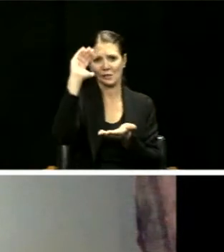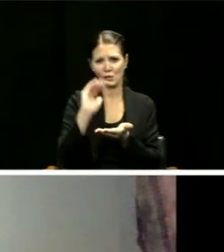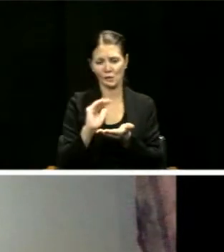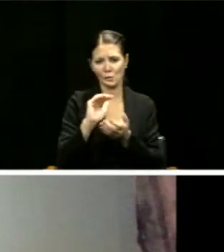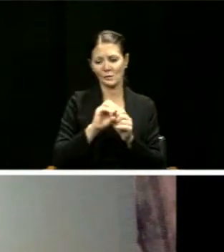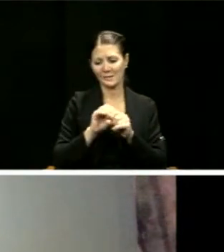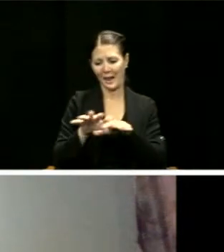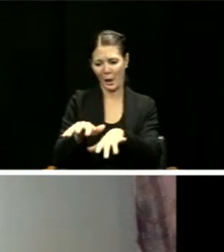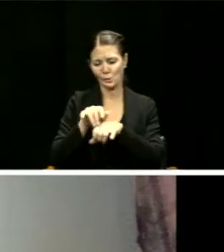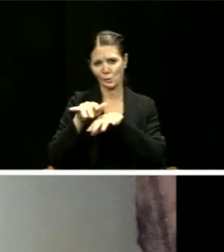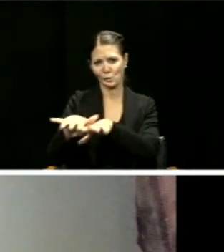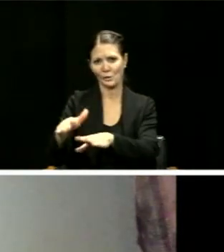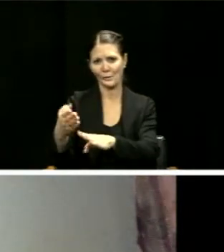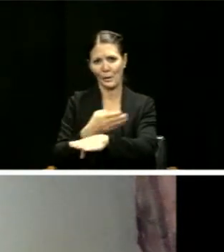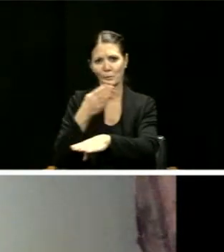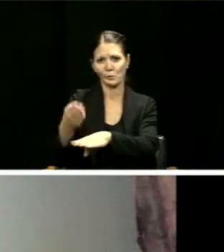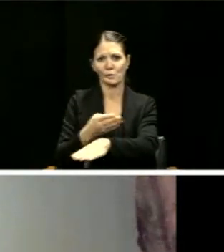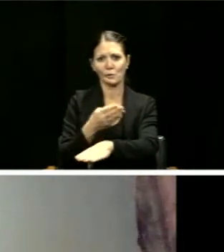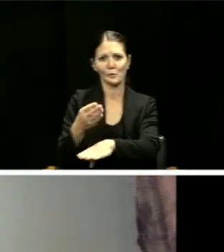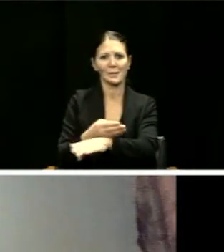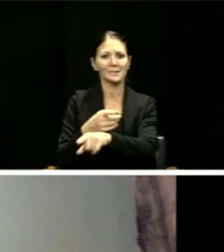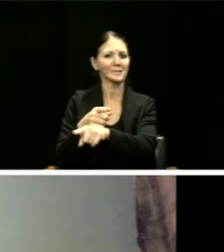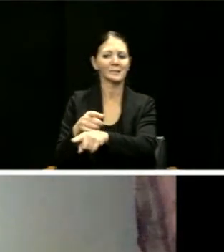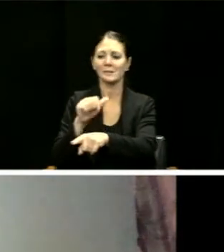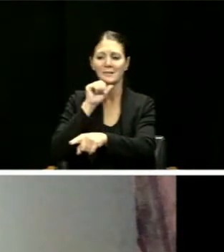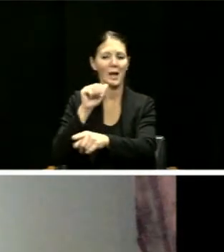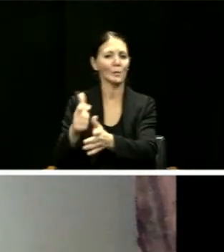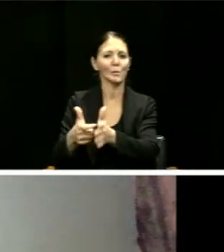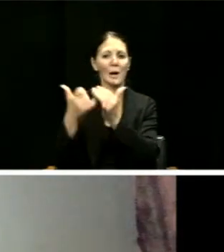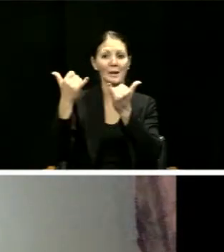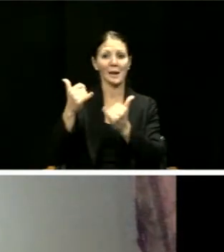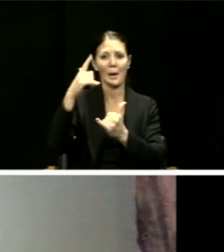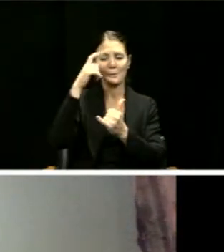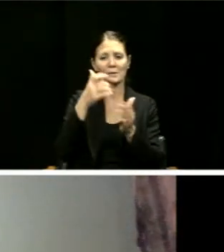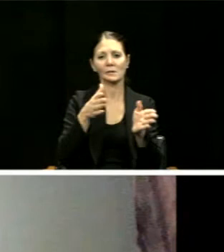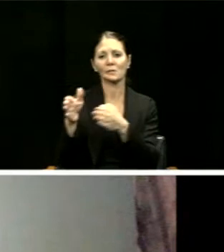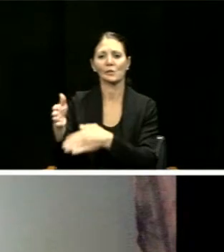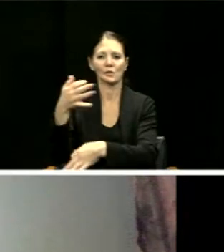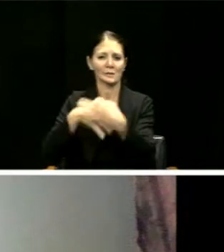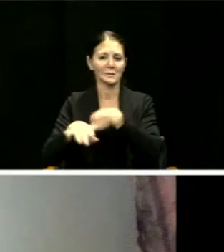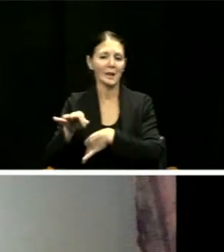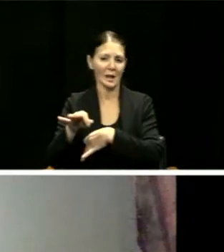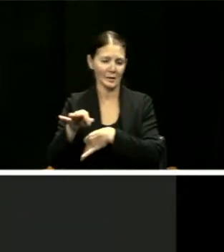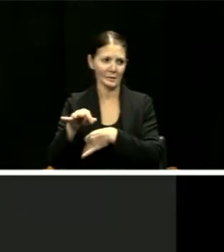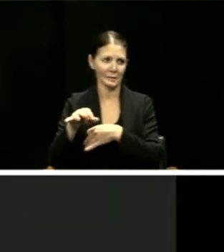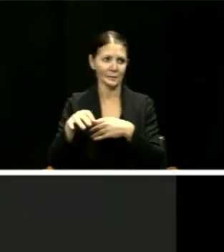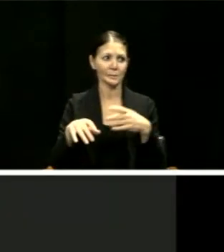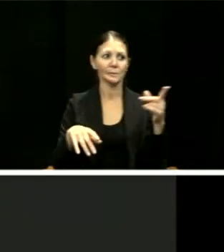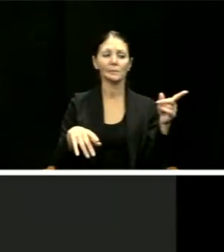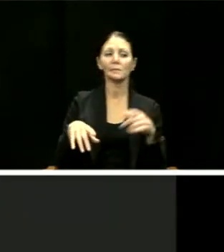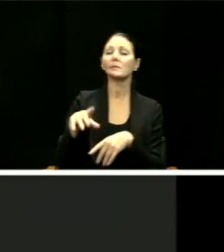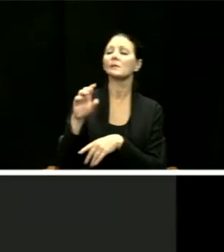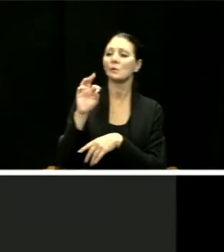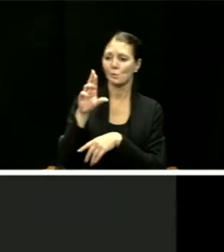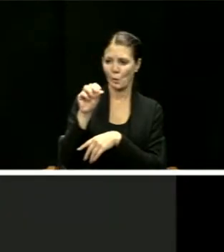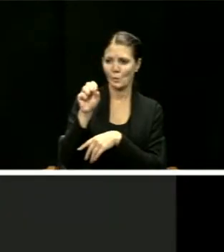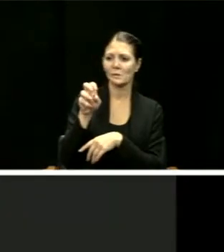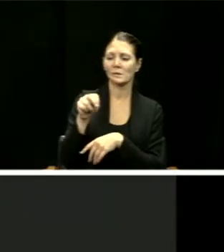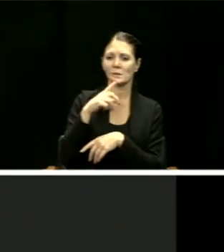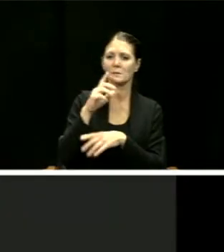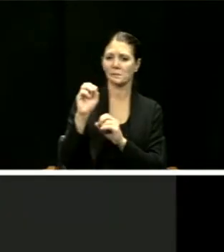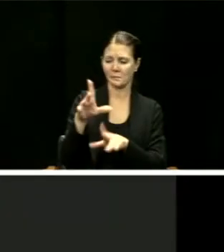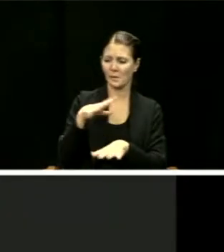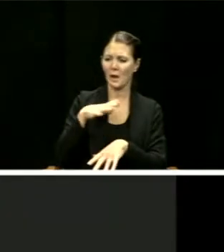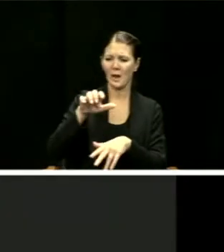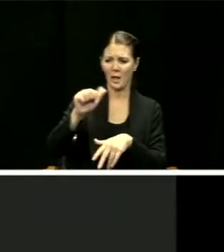downstream improvements that would not be required because of the diversion. And my second question is,